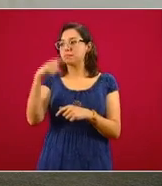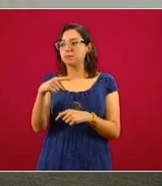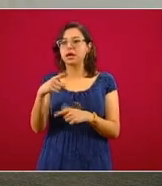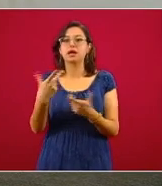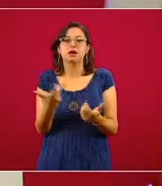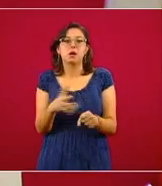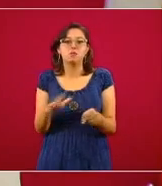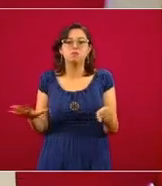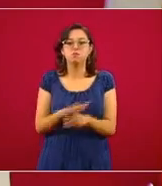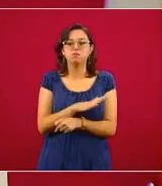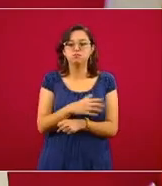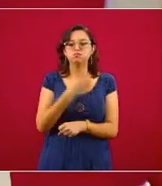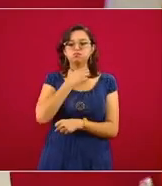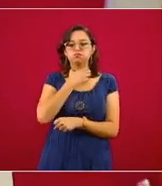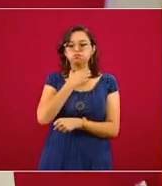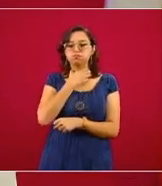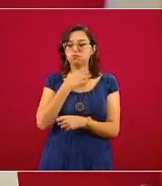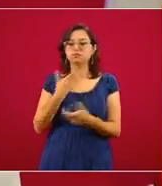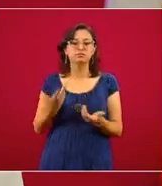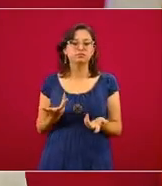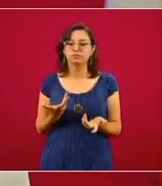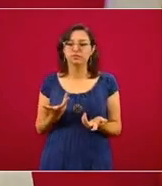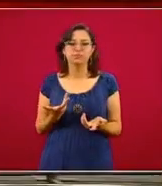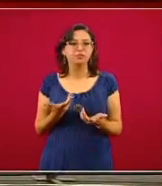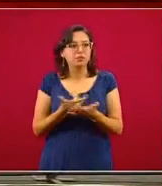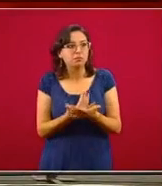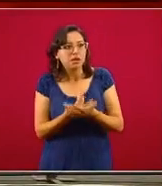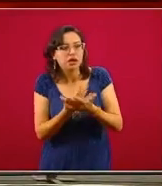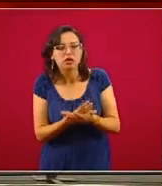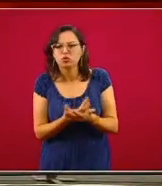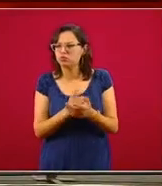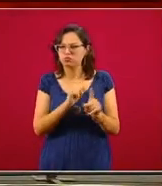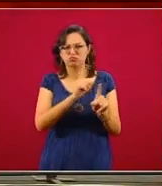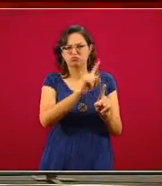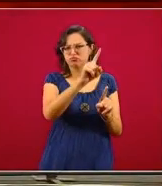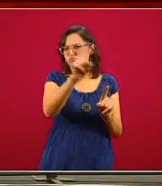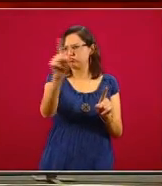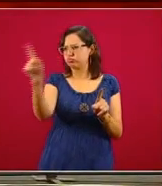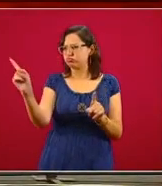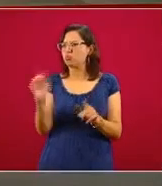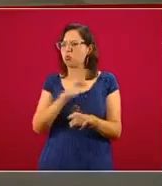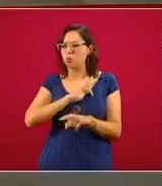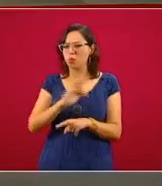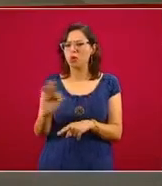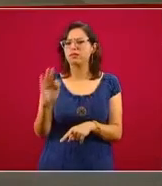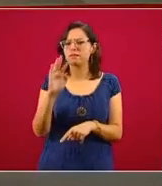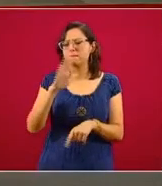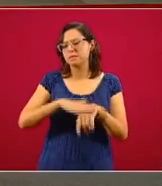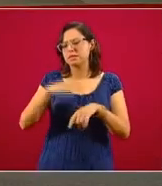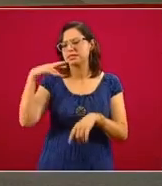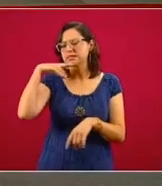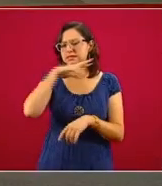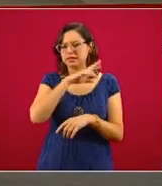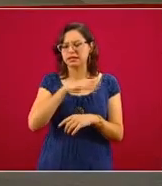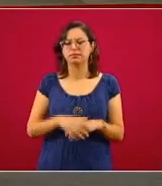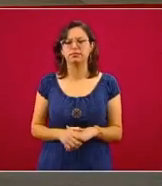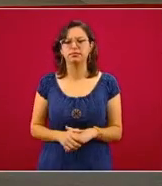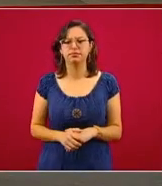don't hospitales en las puertas, saturate or sino tener make este hospitals sistema que get es muy closer rápido y to que puede dar la capacity than they orientación. already are. Adelante.